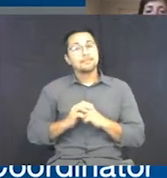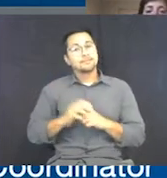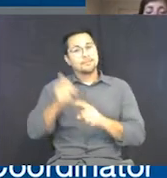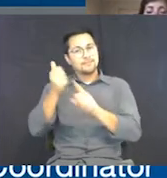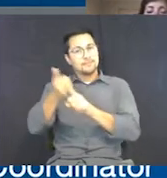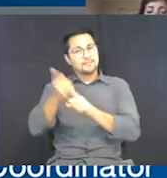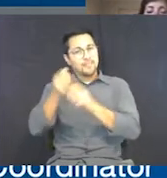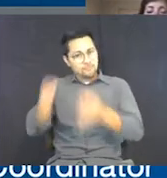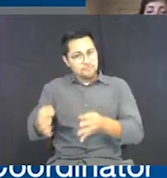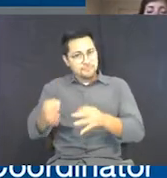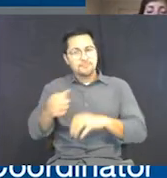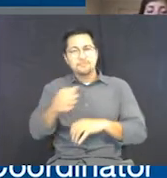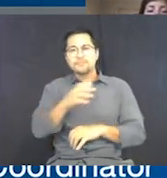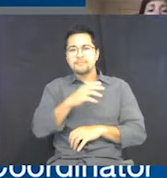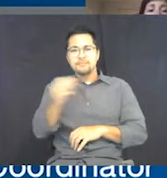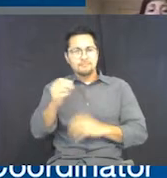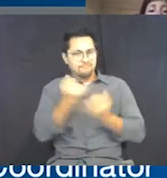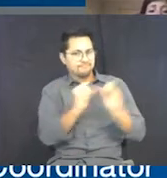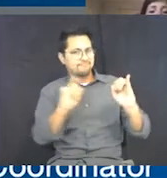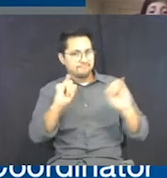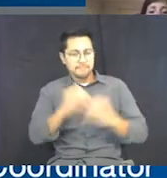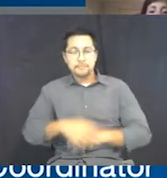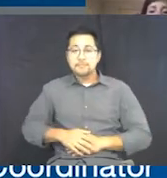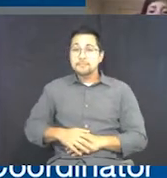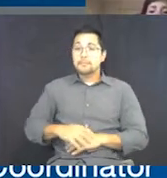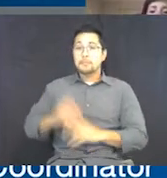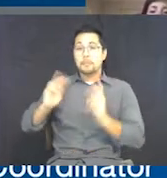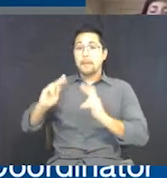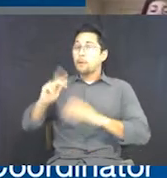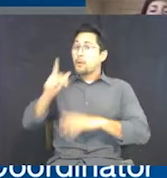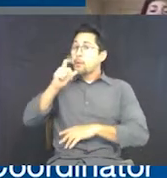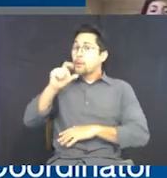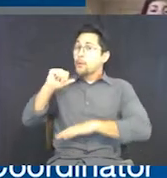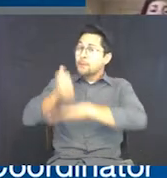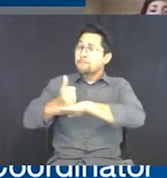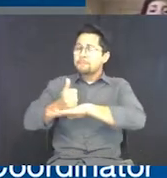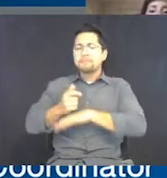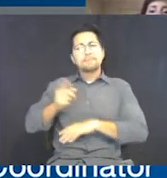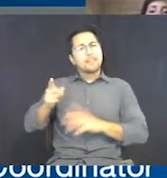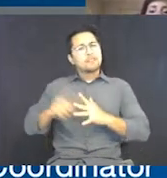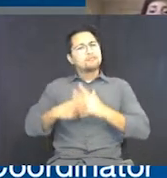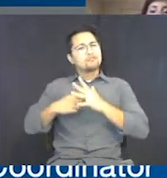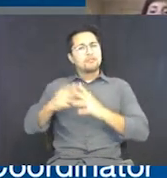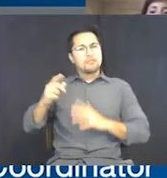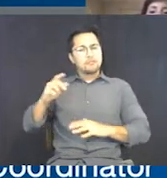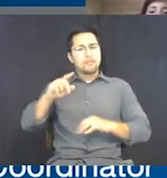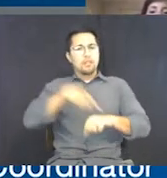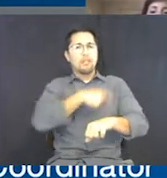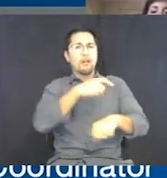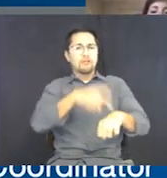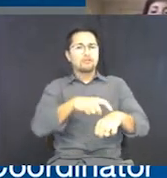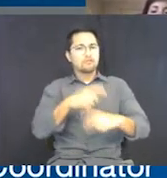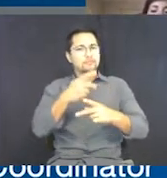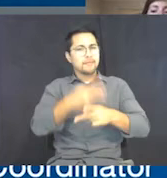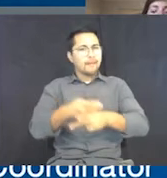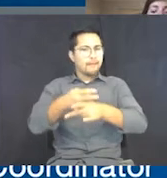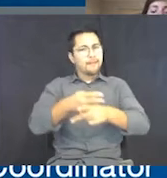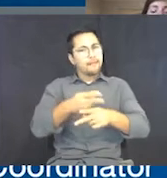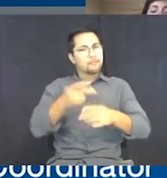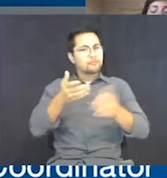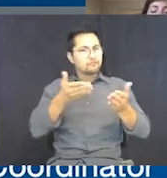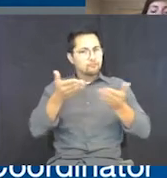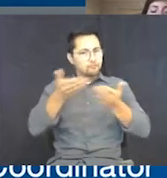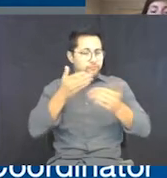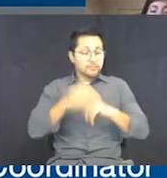self-determination, and independence. And the founders of the company, they got their start in long-term care services. And it